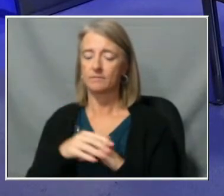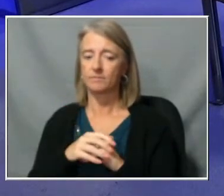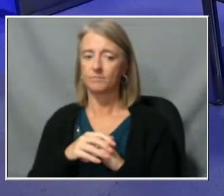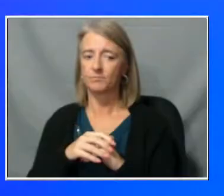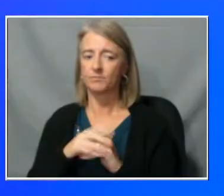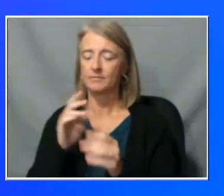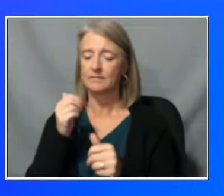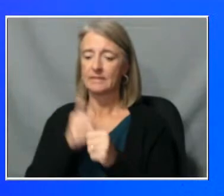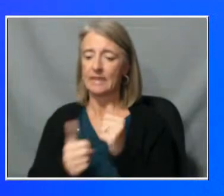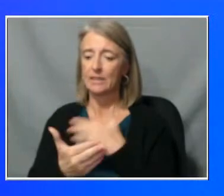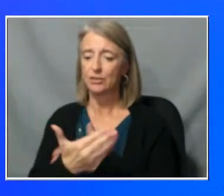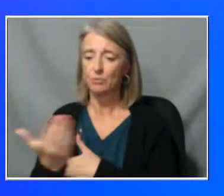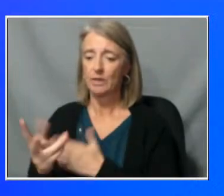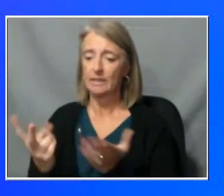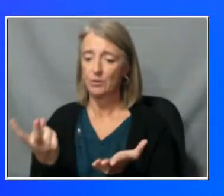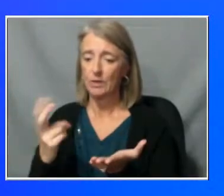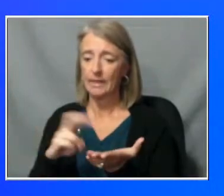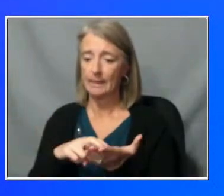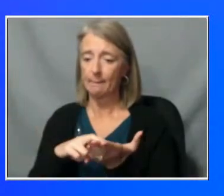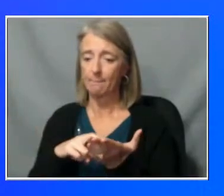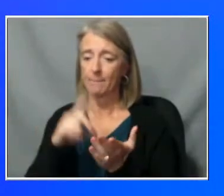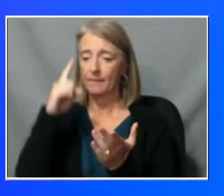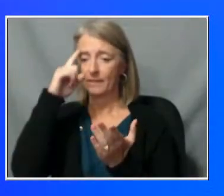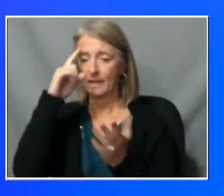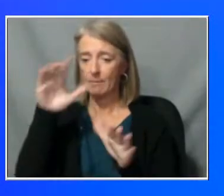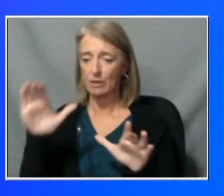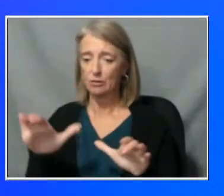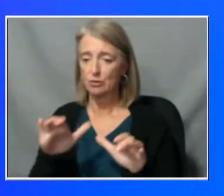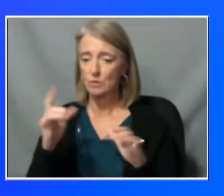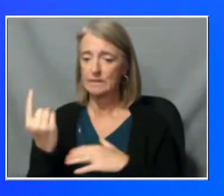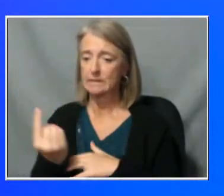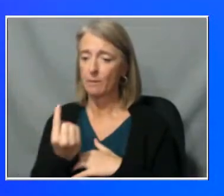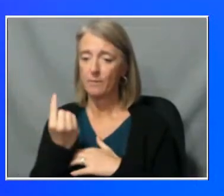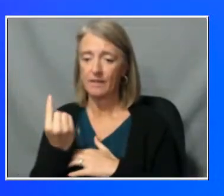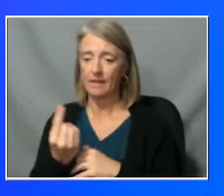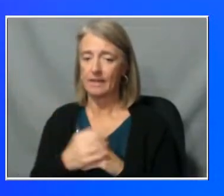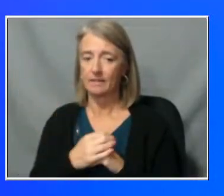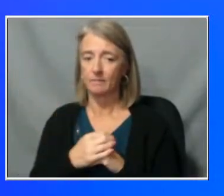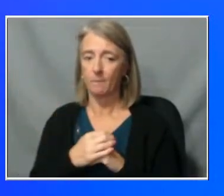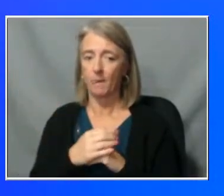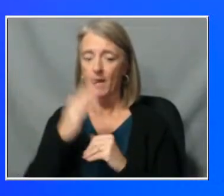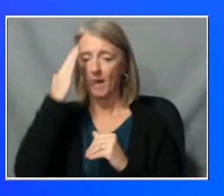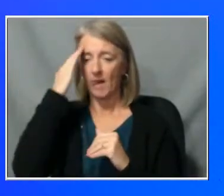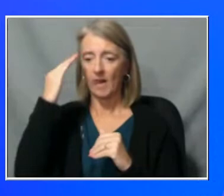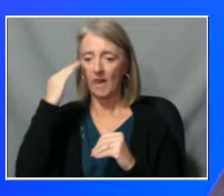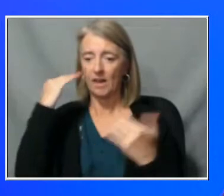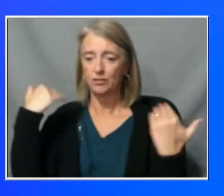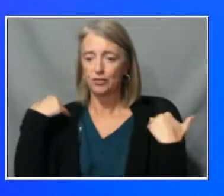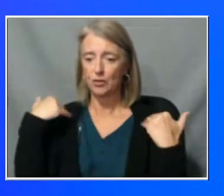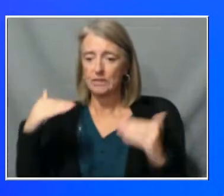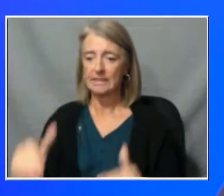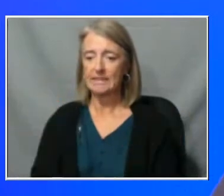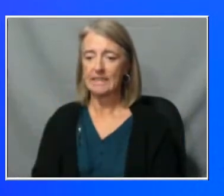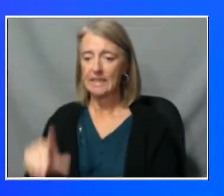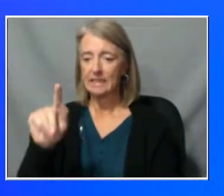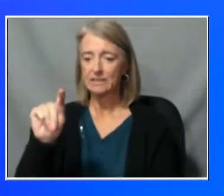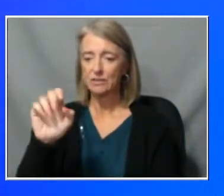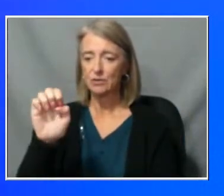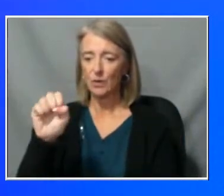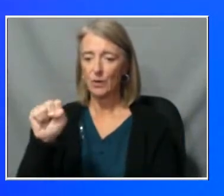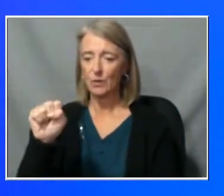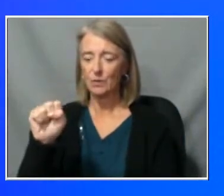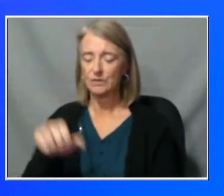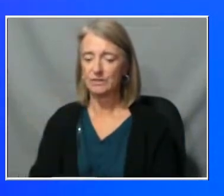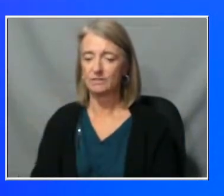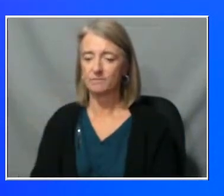morning when you get up, think about doing something. Head, shoulders, knees and toes. Right. Knees and